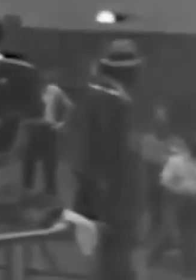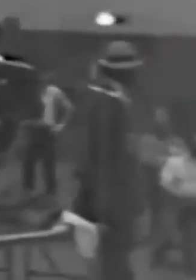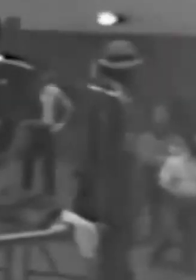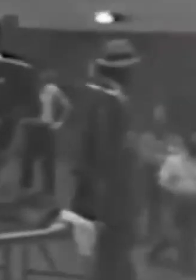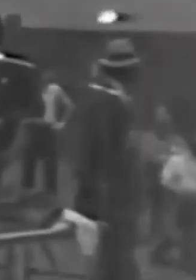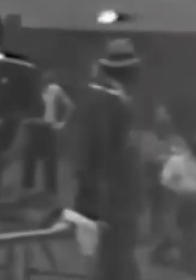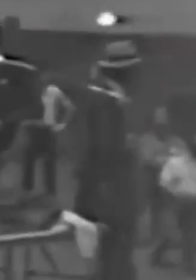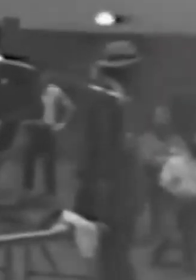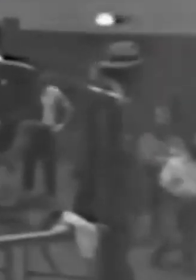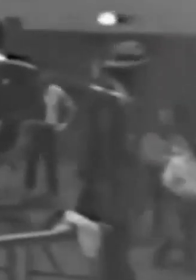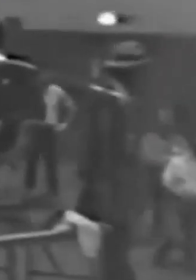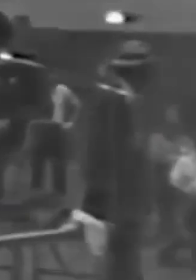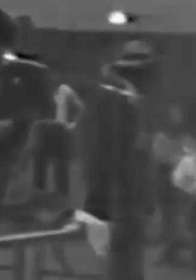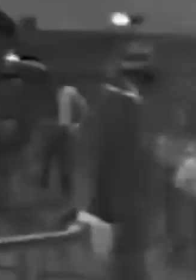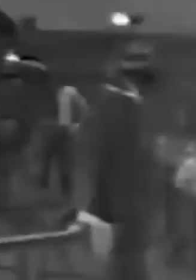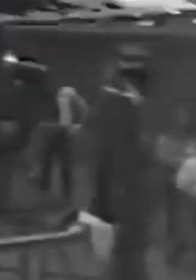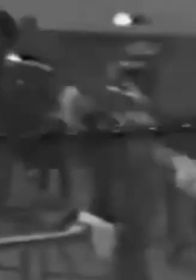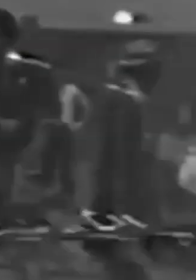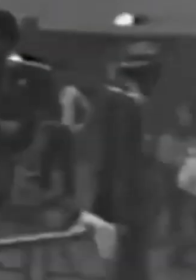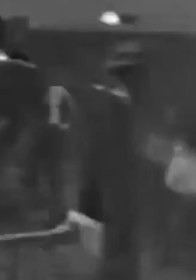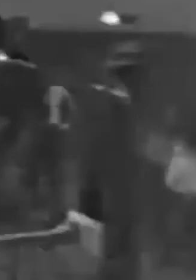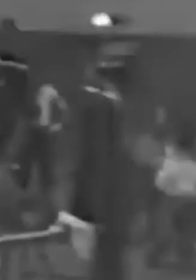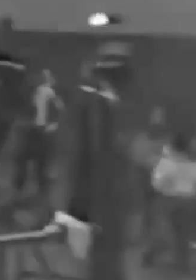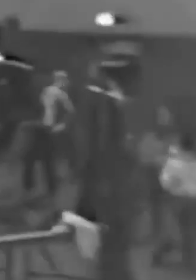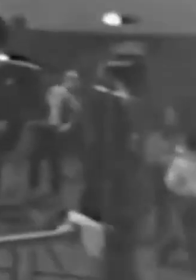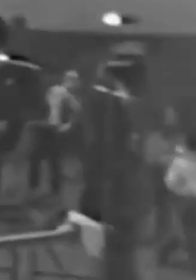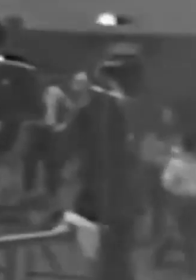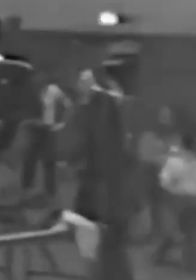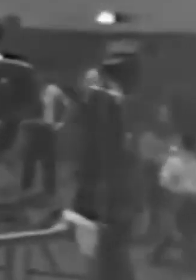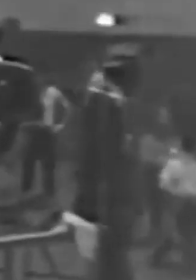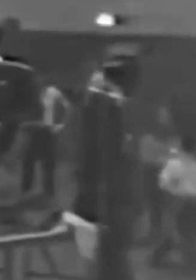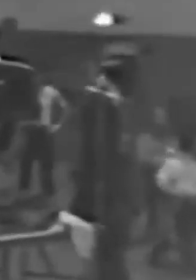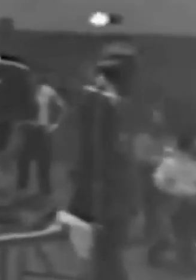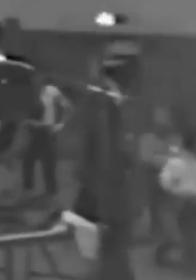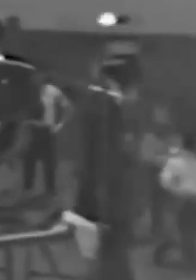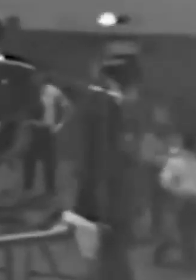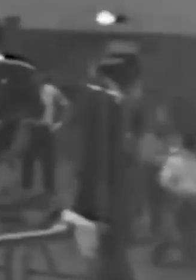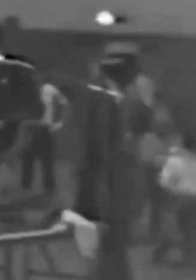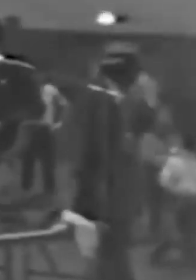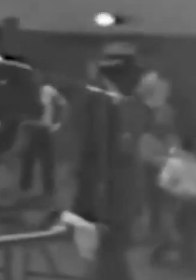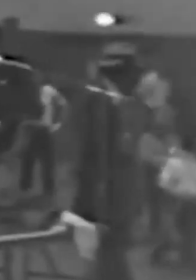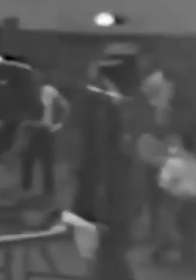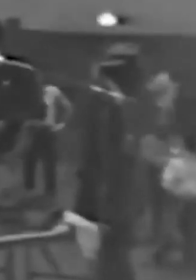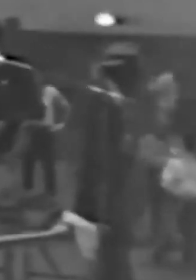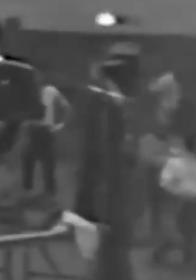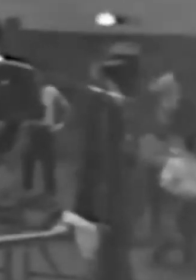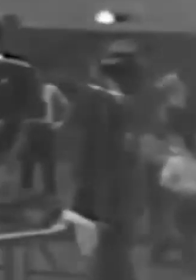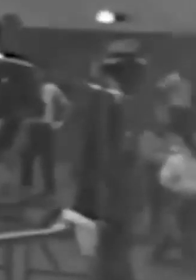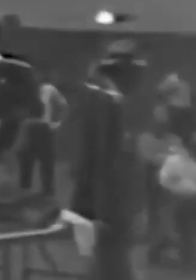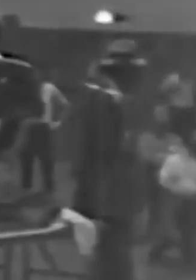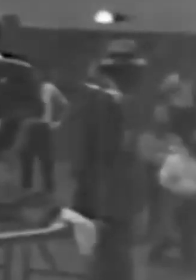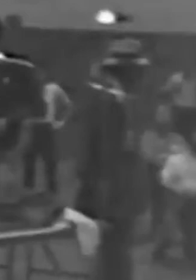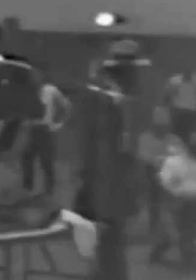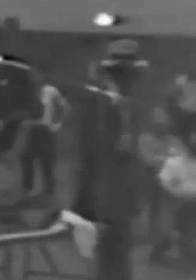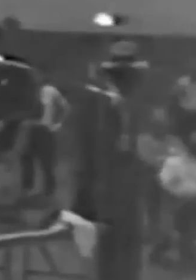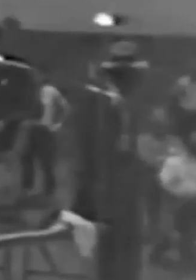vast corporations are being challenged on more fronts every day, they try to make working people pay